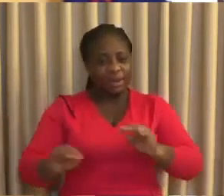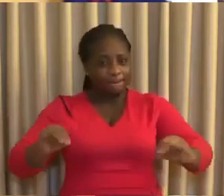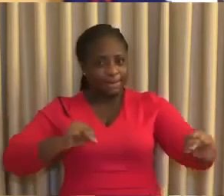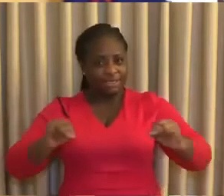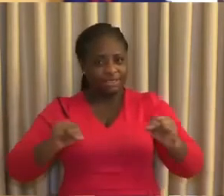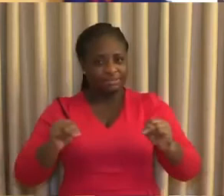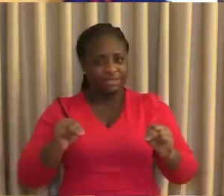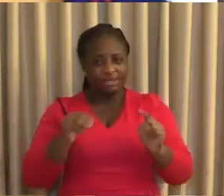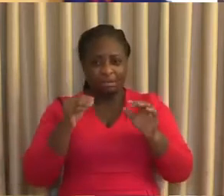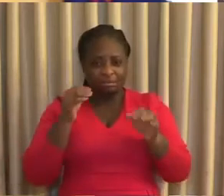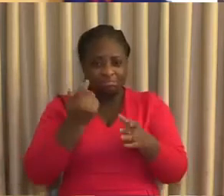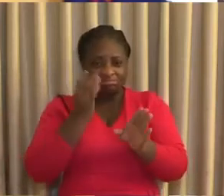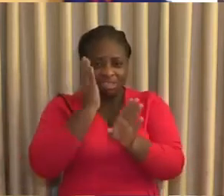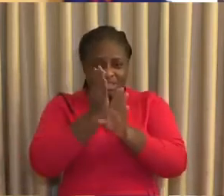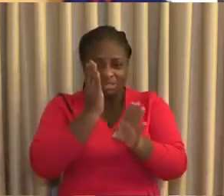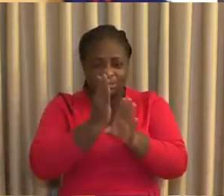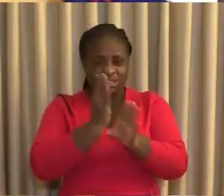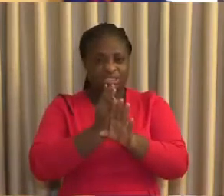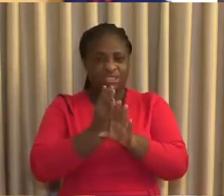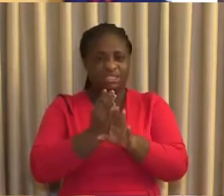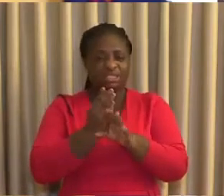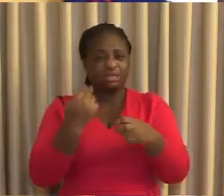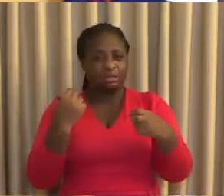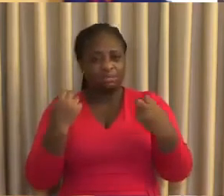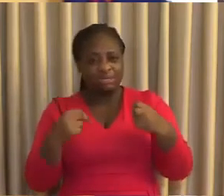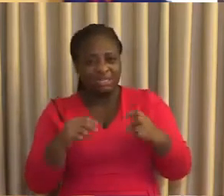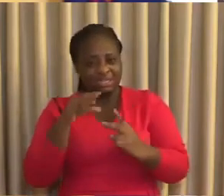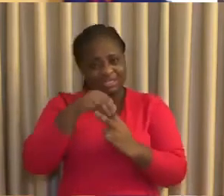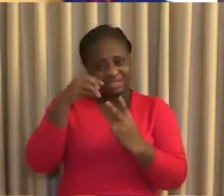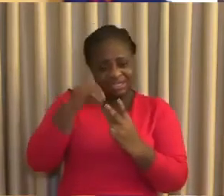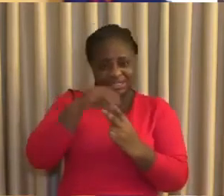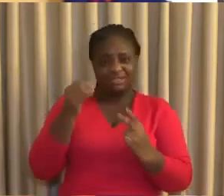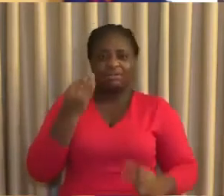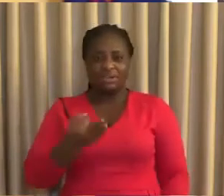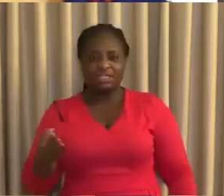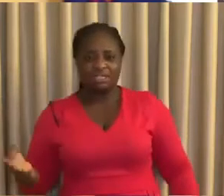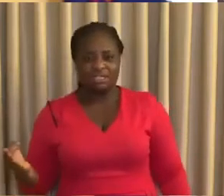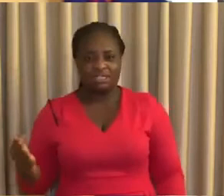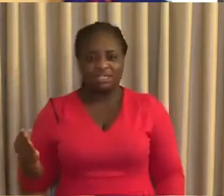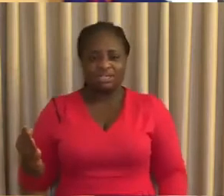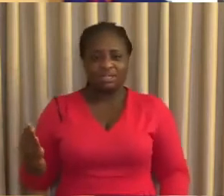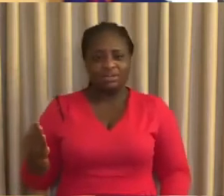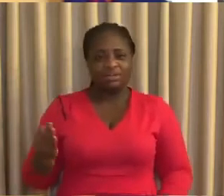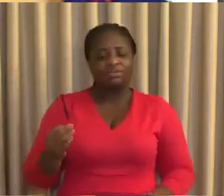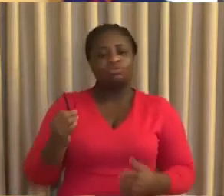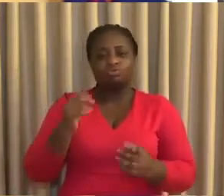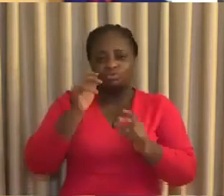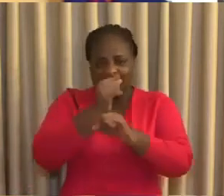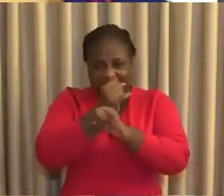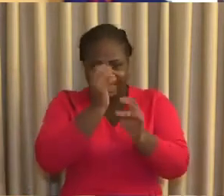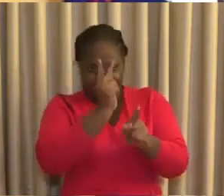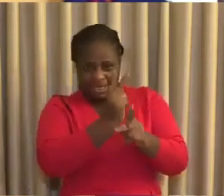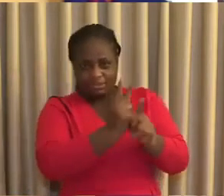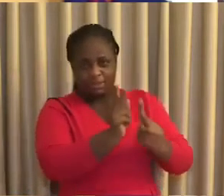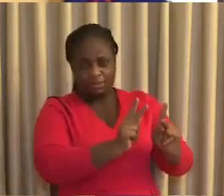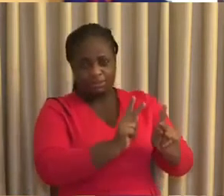cases, as well as the selection of facilities for mandatory quarantine is being carried out.